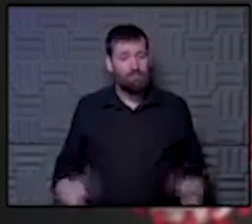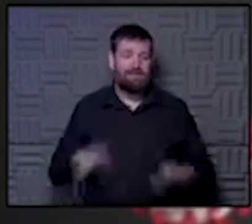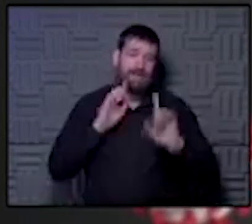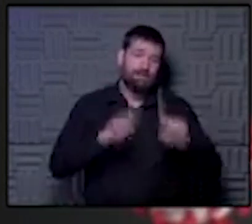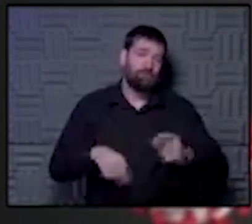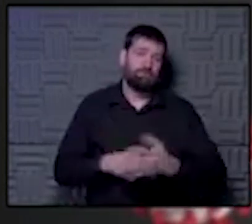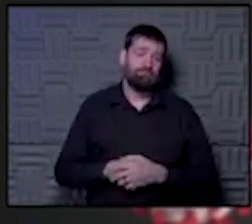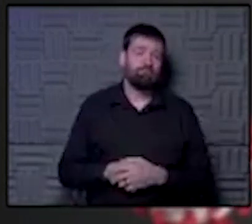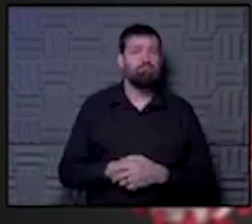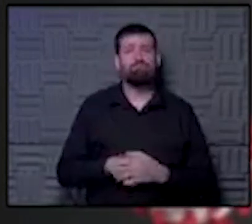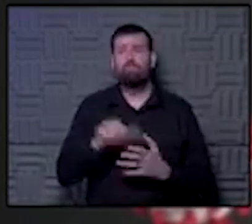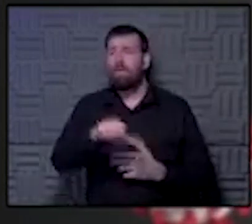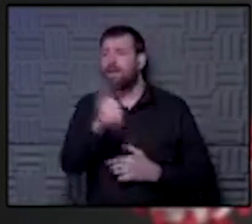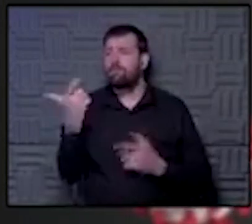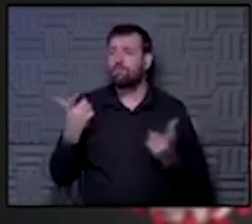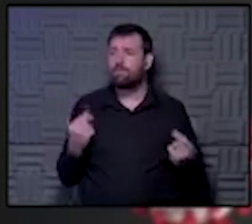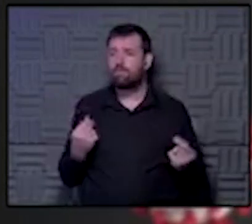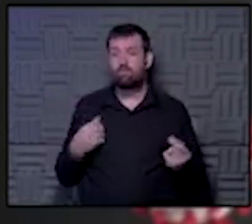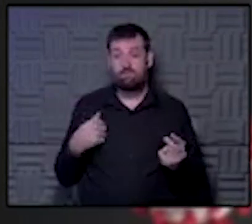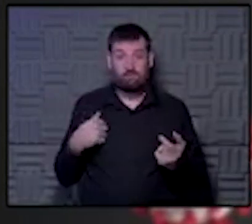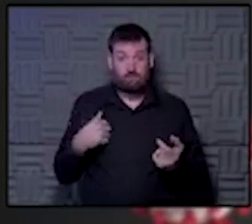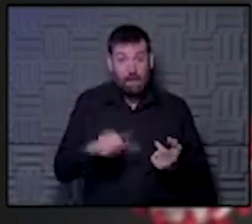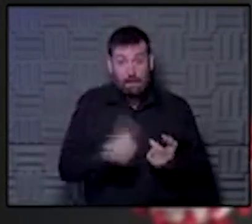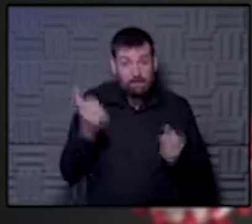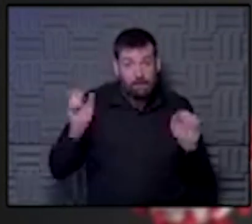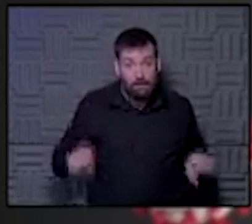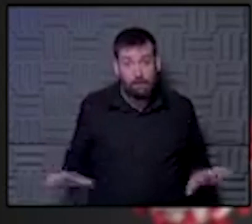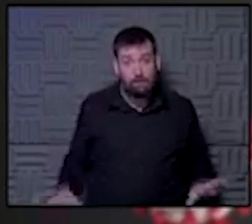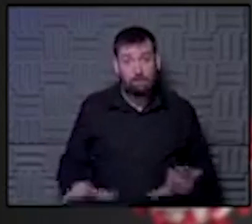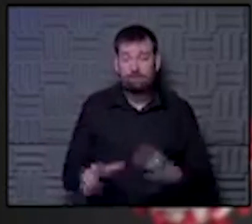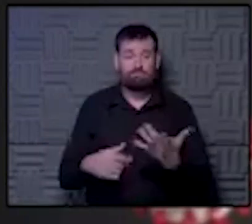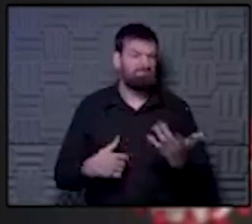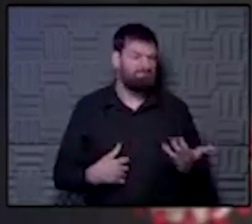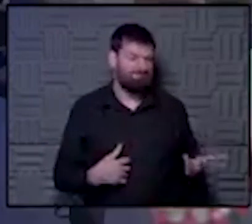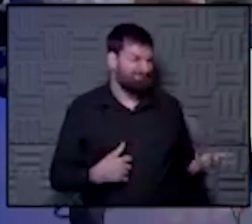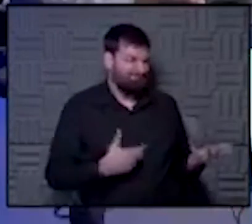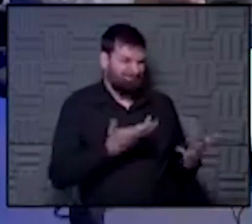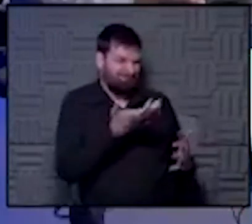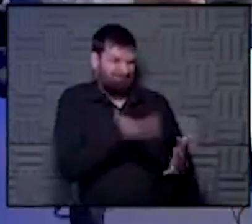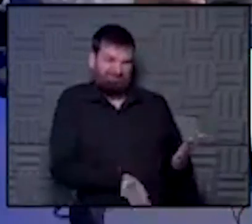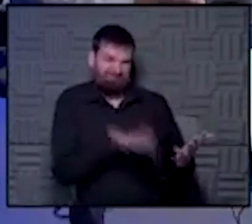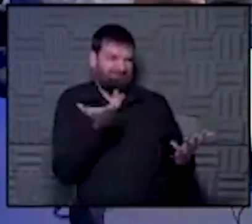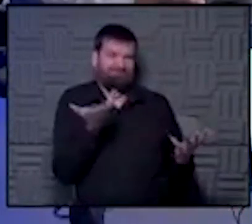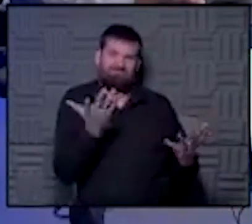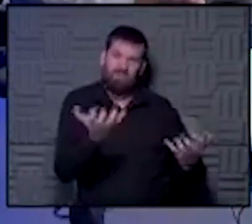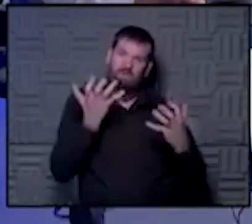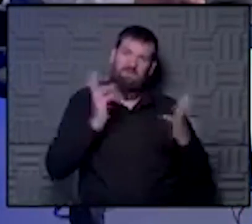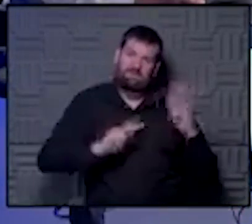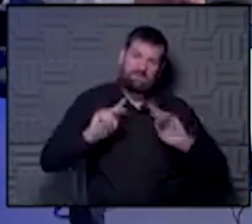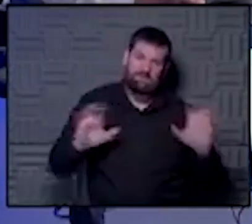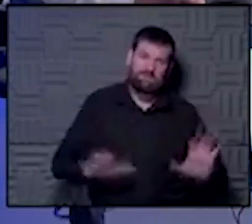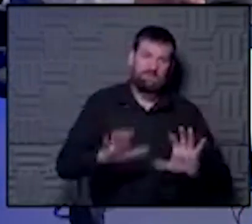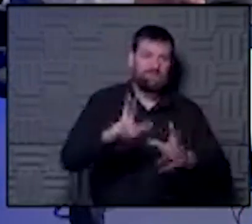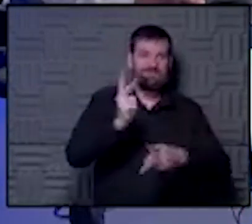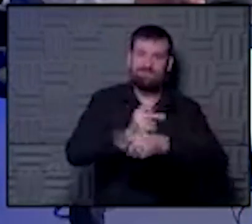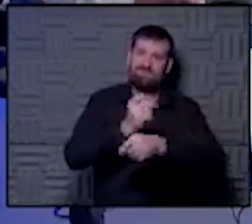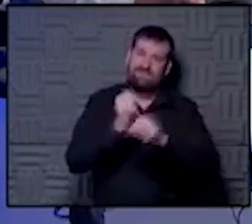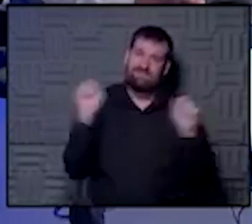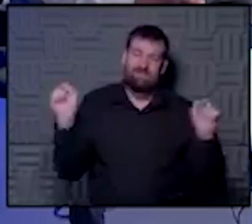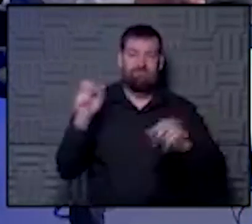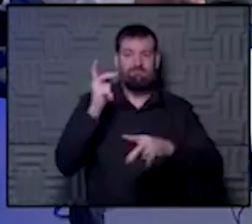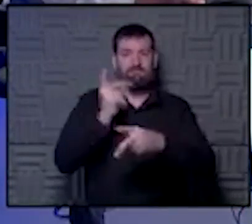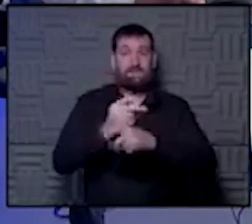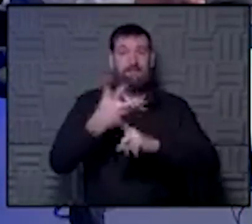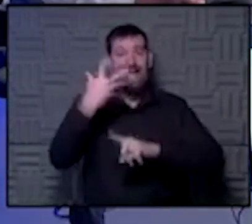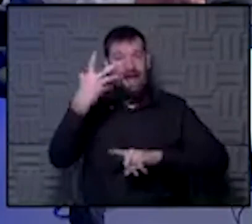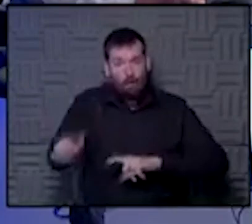think, we say, what else can we do? But what else can we ask people to do? I don't know. I think these are the things that we want people to do. We want people to stay safe. We want to keep them out